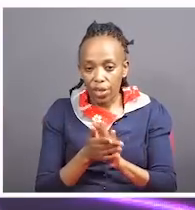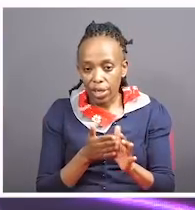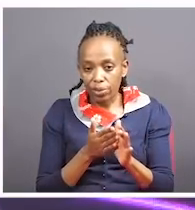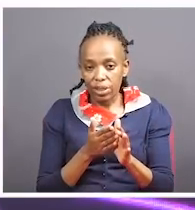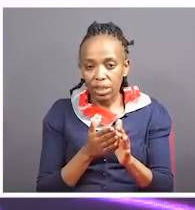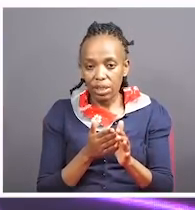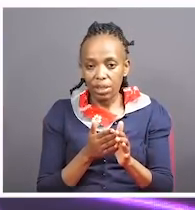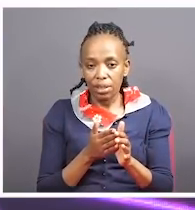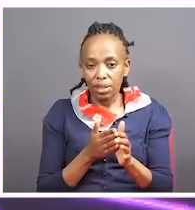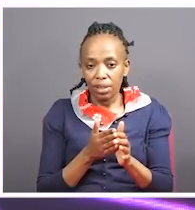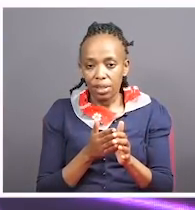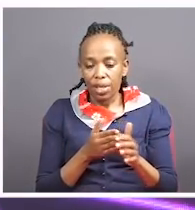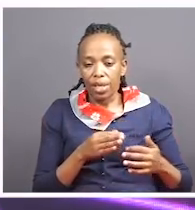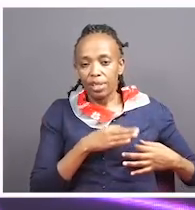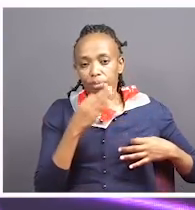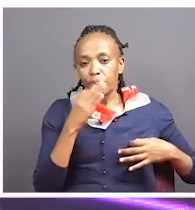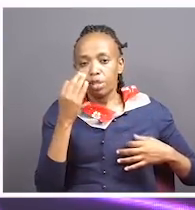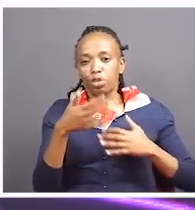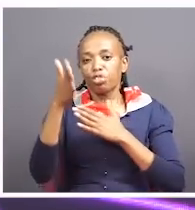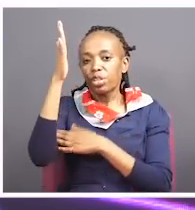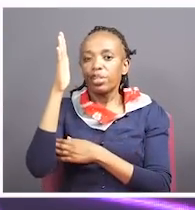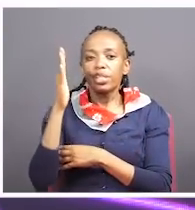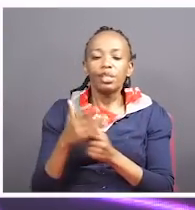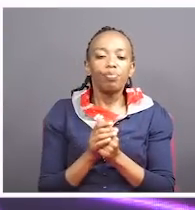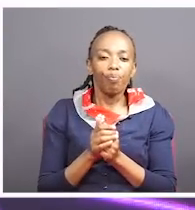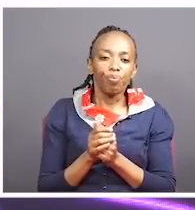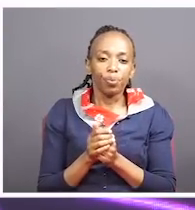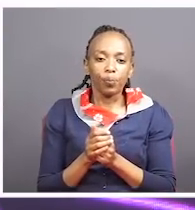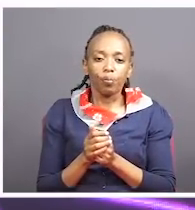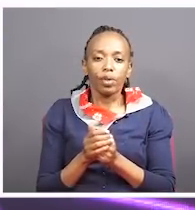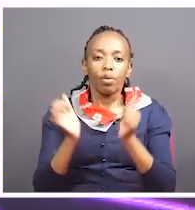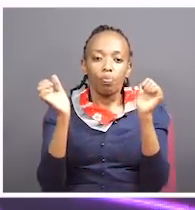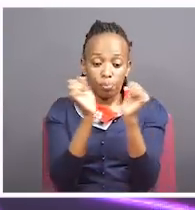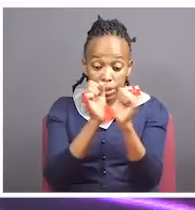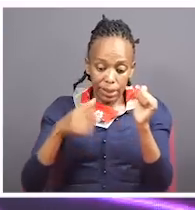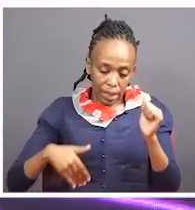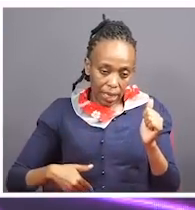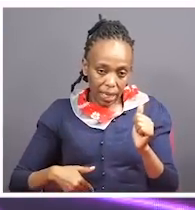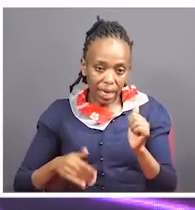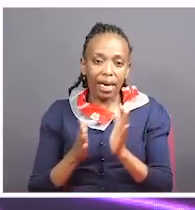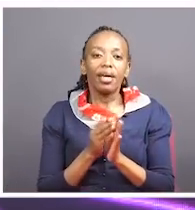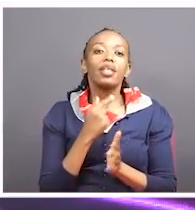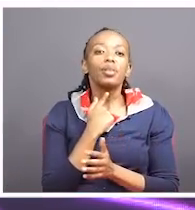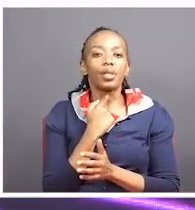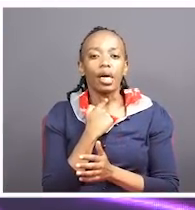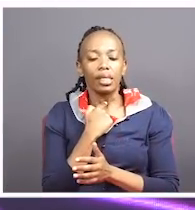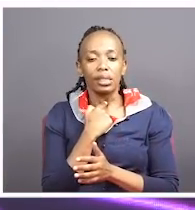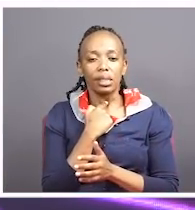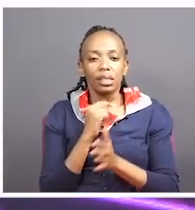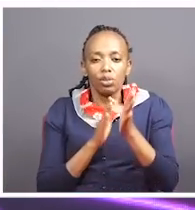the overwhelming Spirit of God. Paul's hunger and